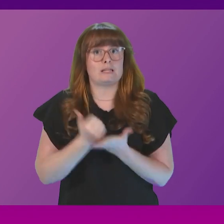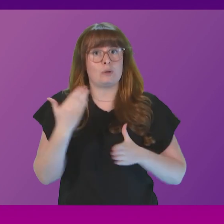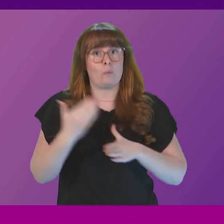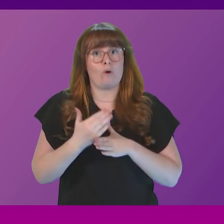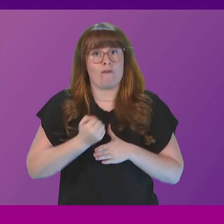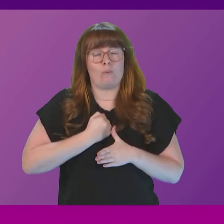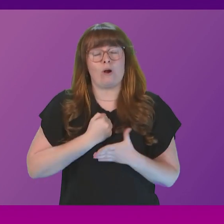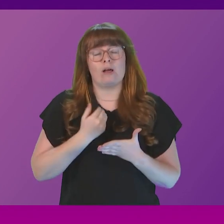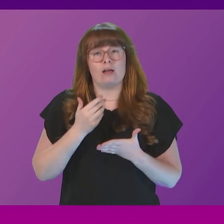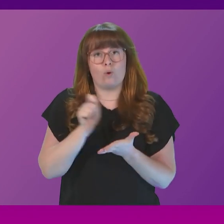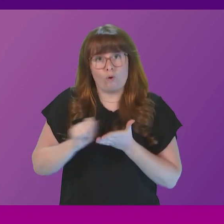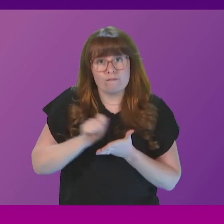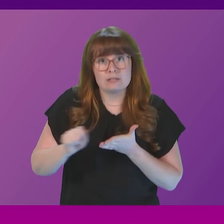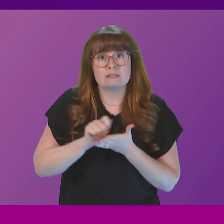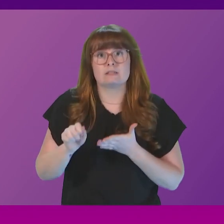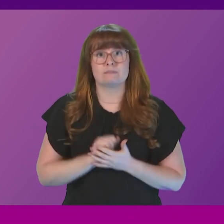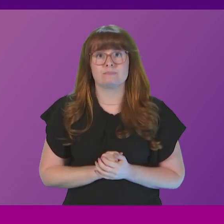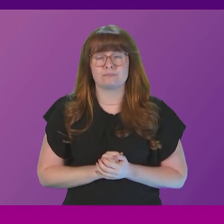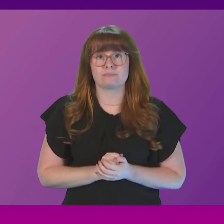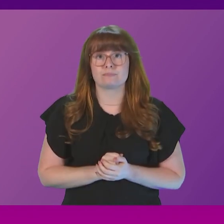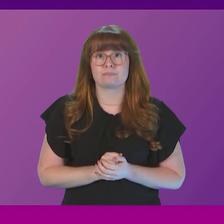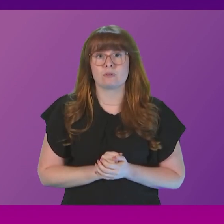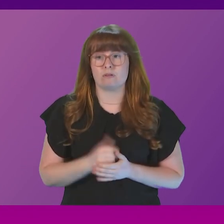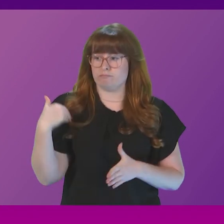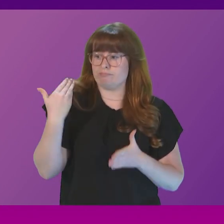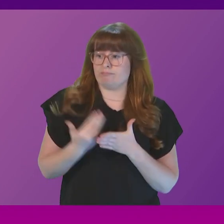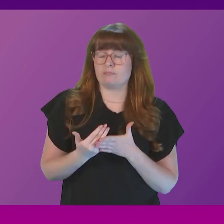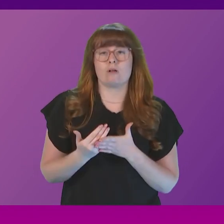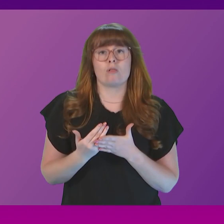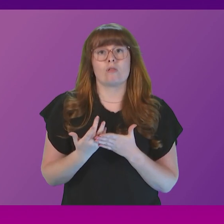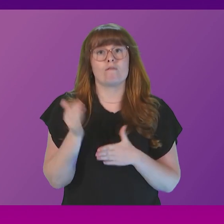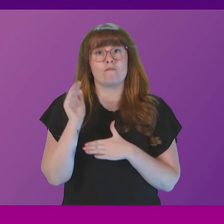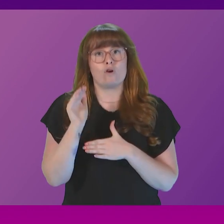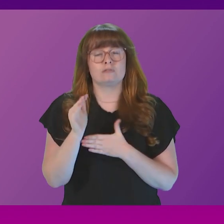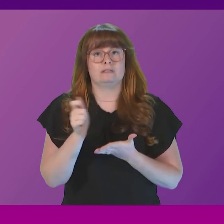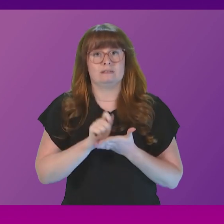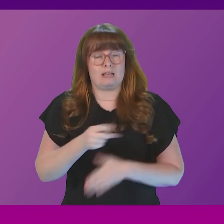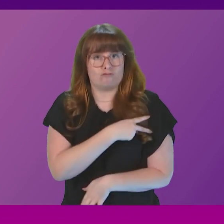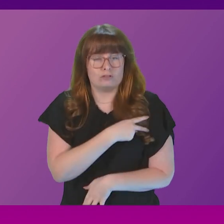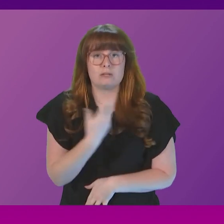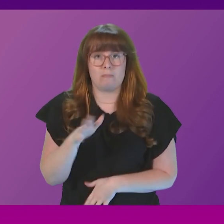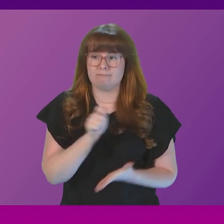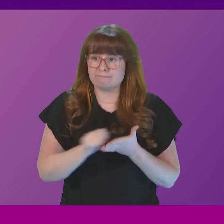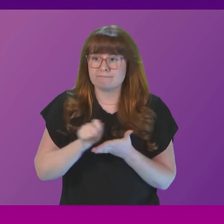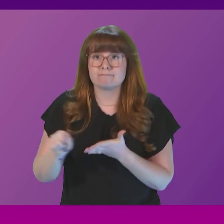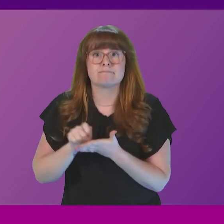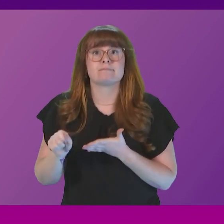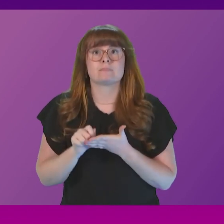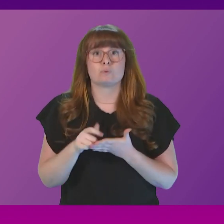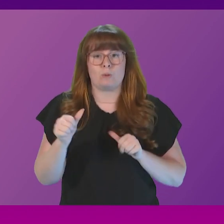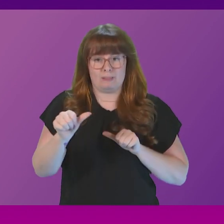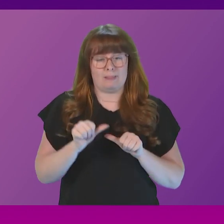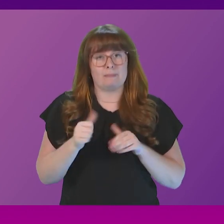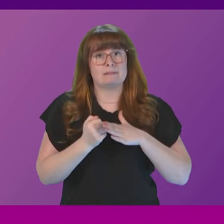international offices and missions. Since that time, the Foreign Secretary has written to embassies to limit the Scottish